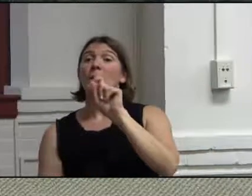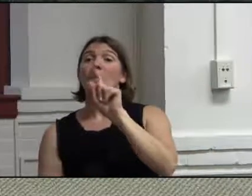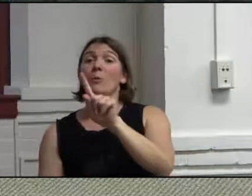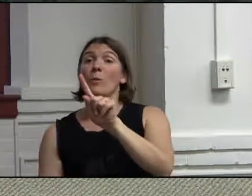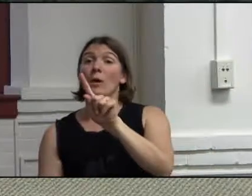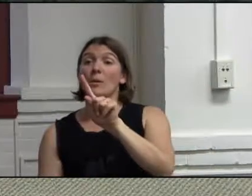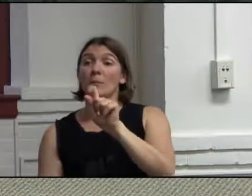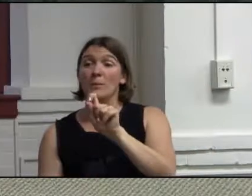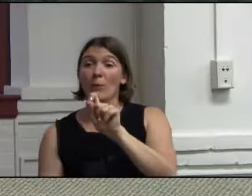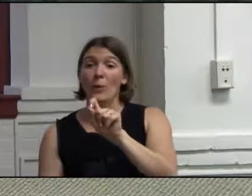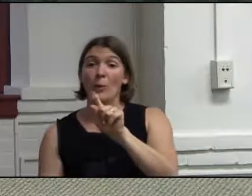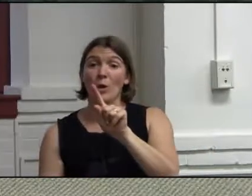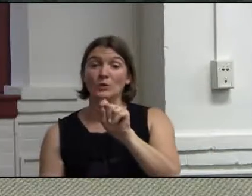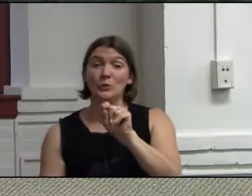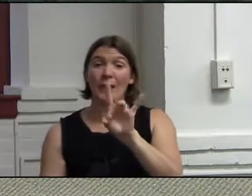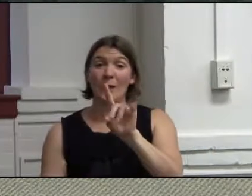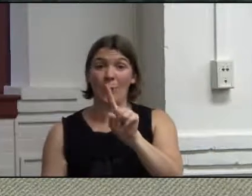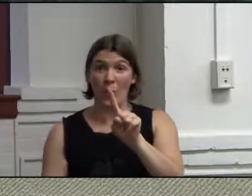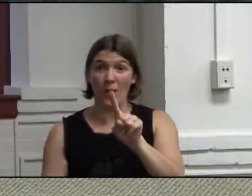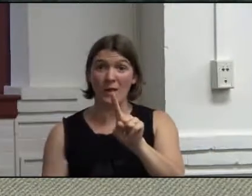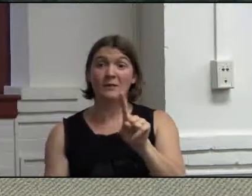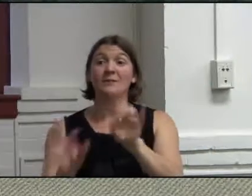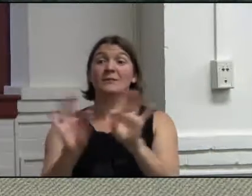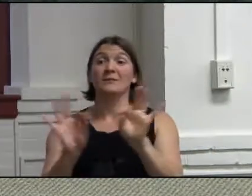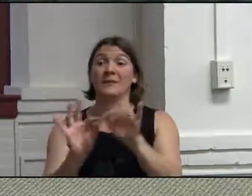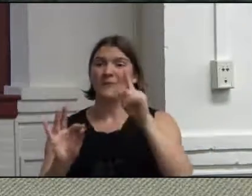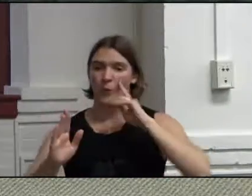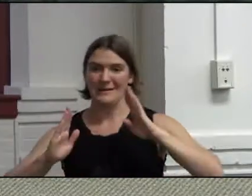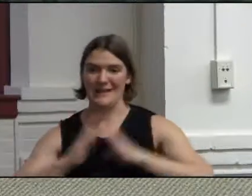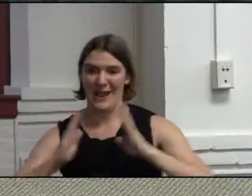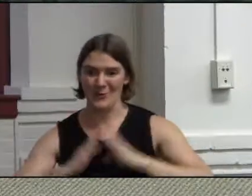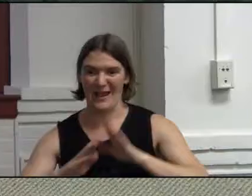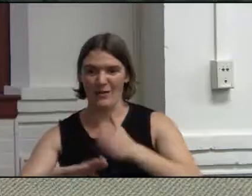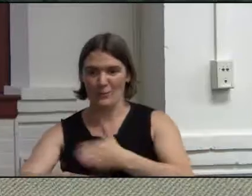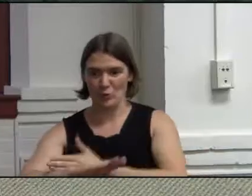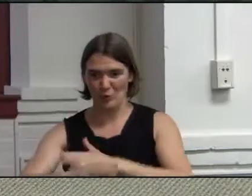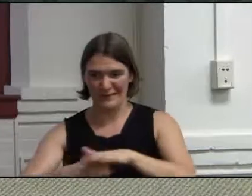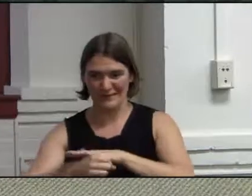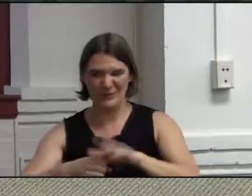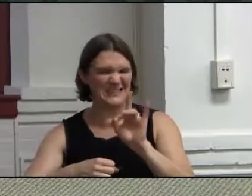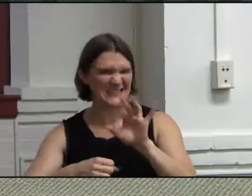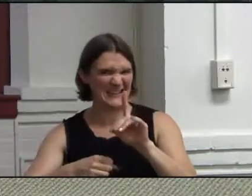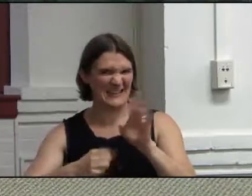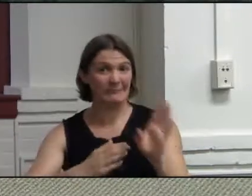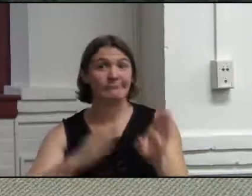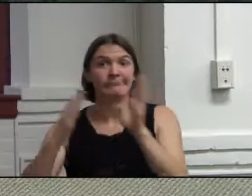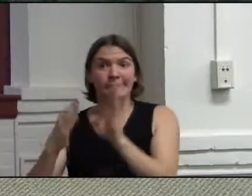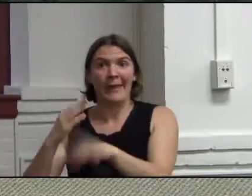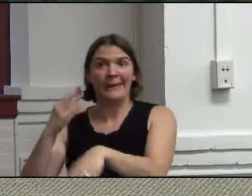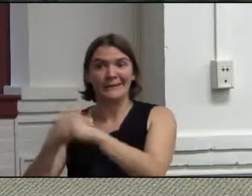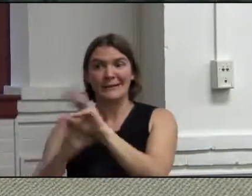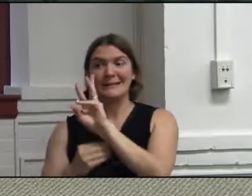0.1281 per $100 of assessed valuation for the downtown improvement district, an additional